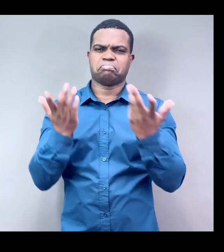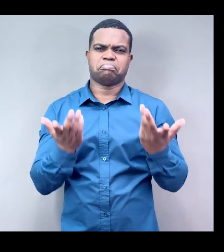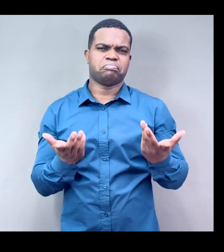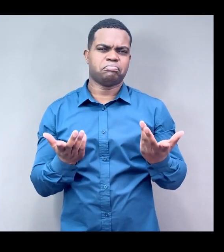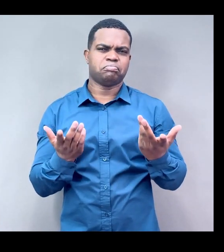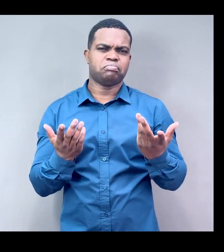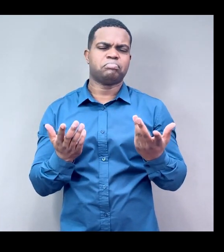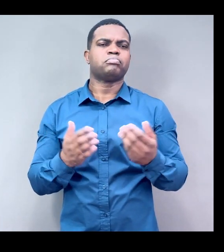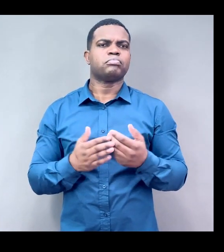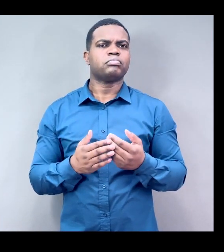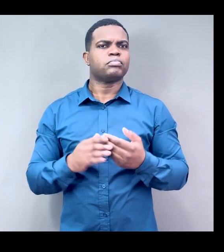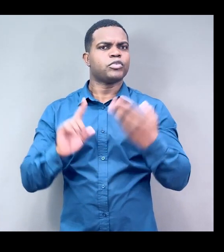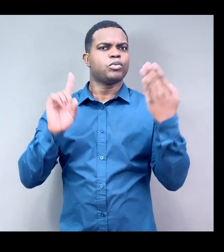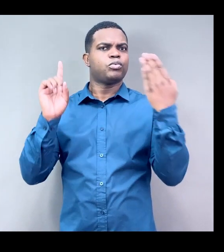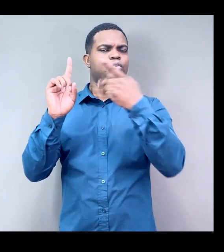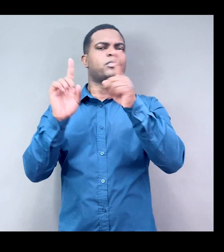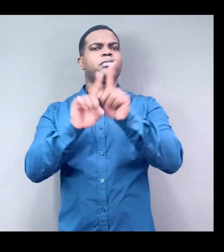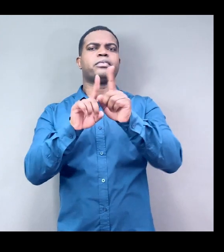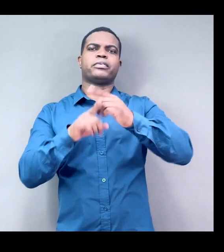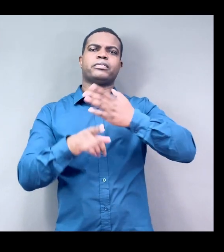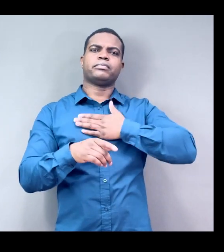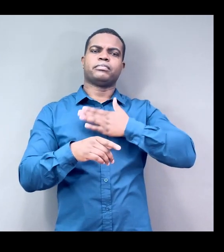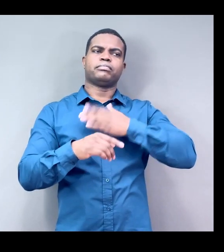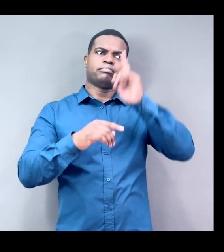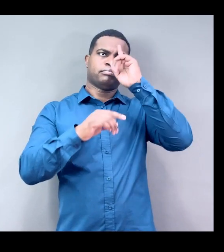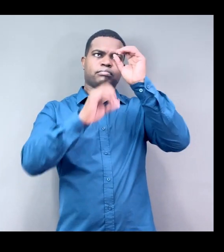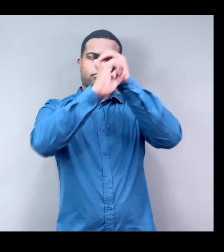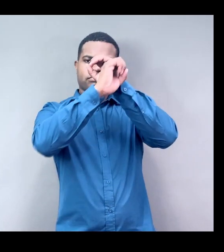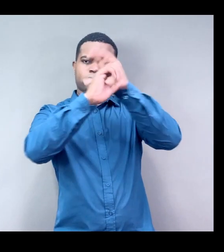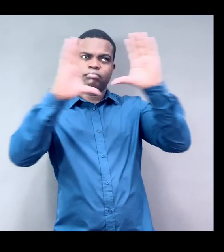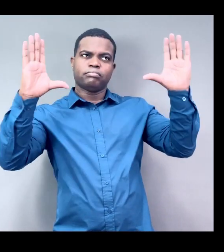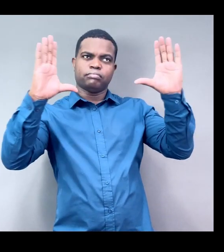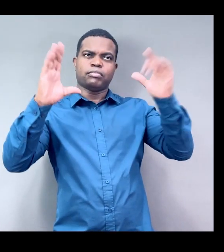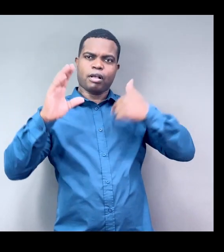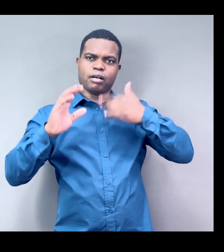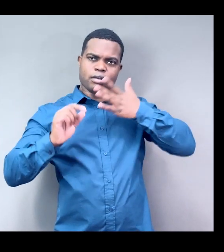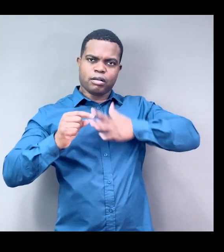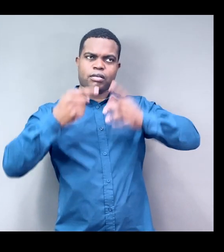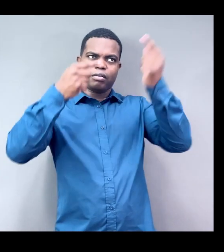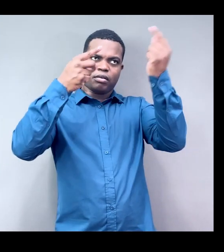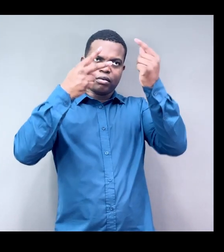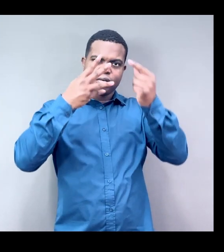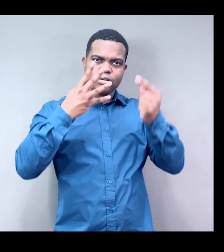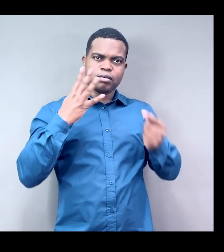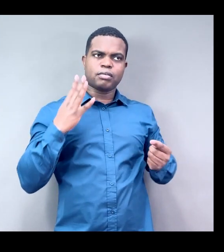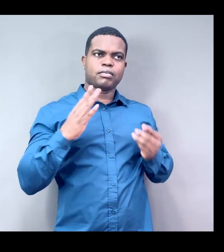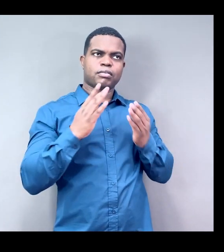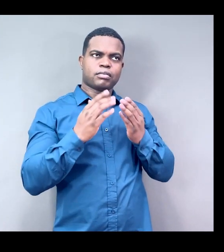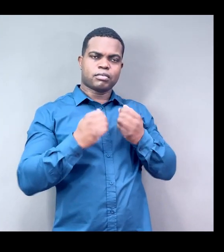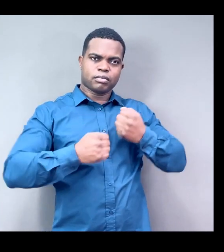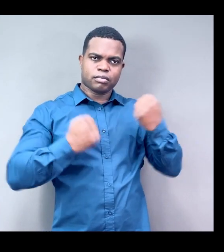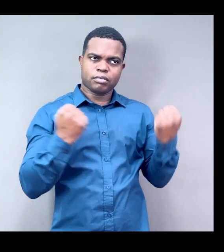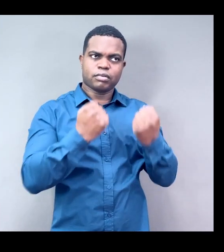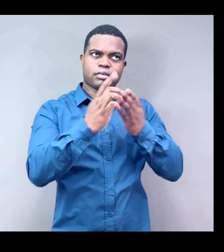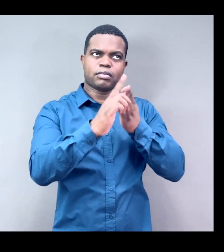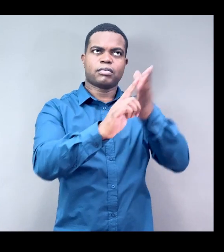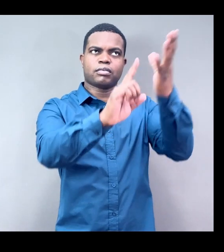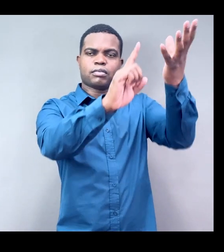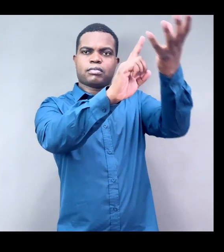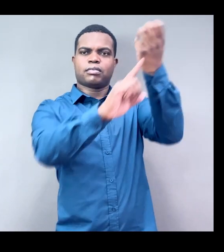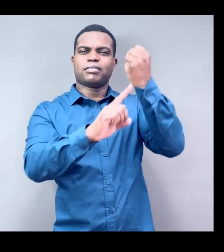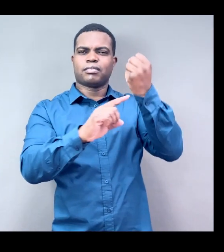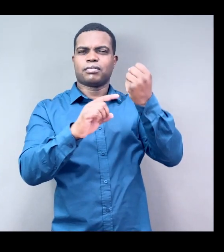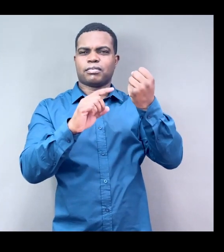So what are goals? Goals are the overarching vision or purpose that provide a